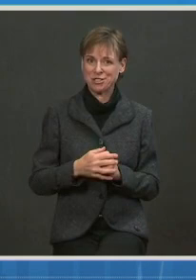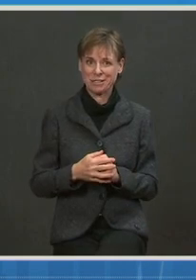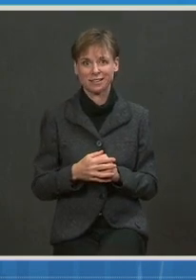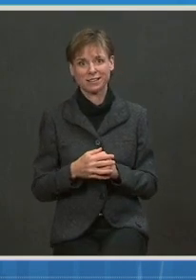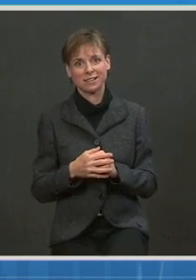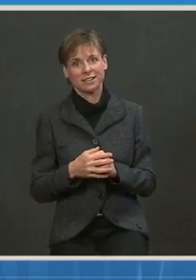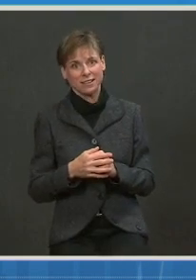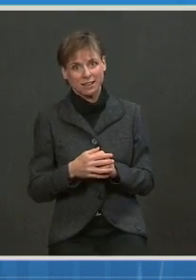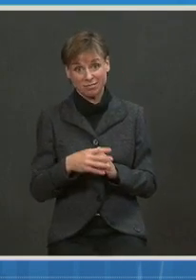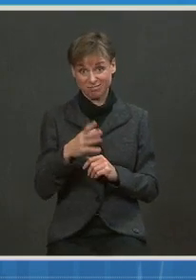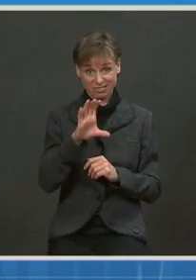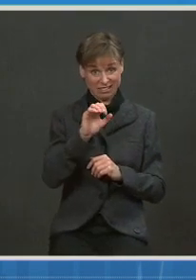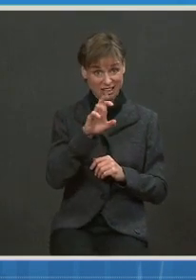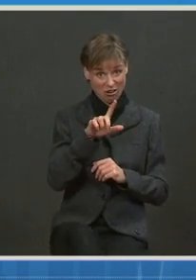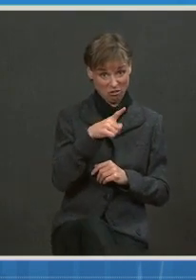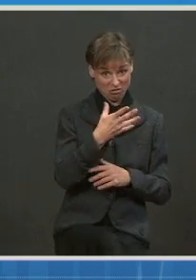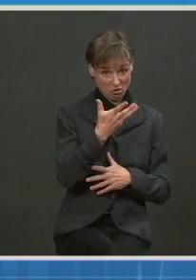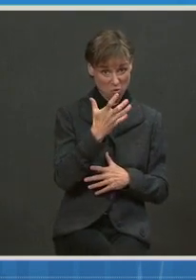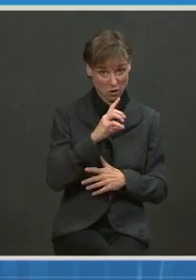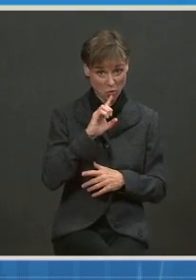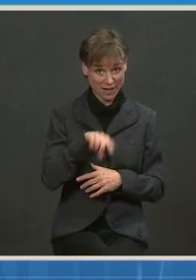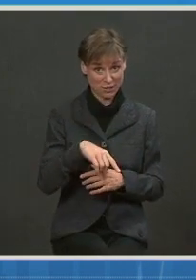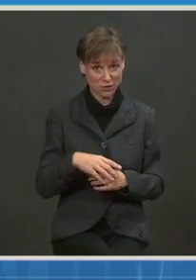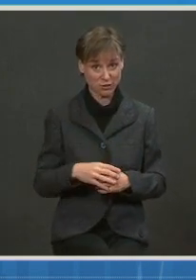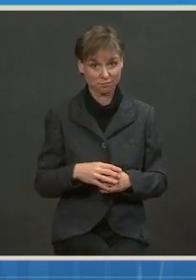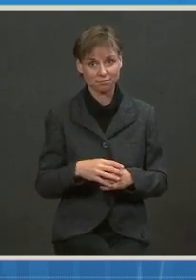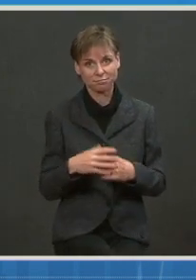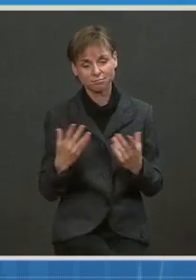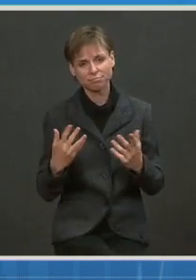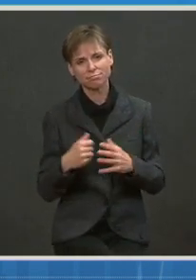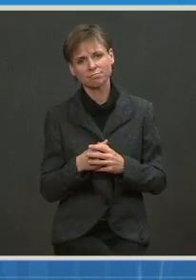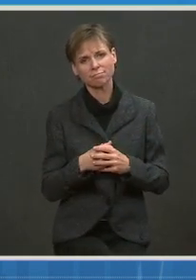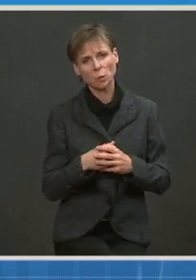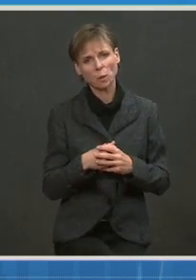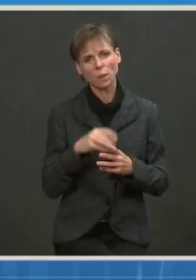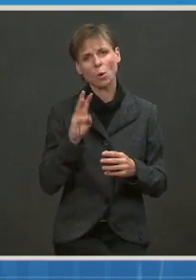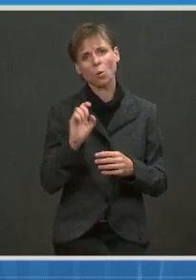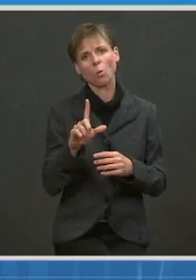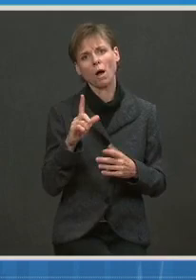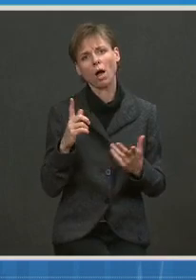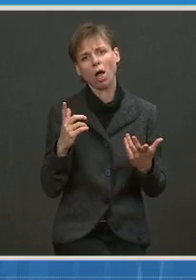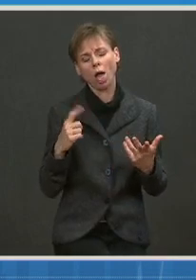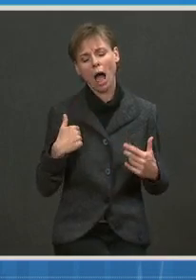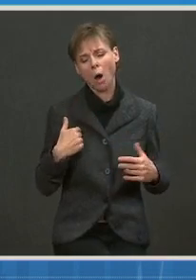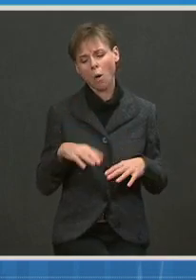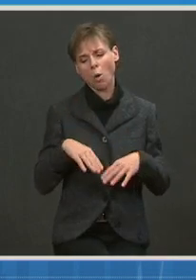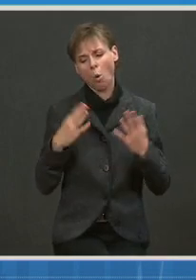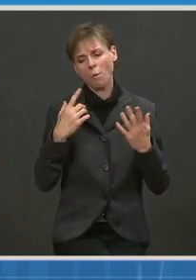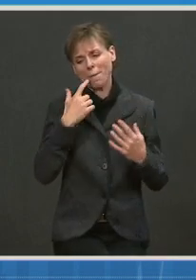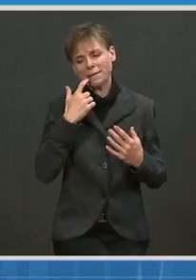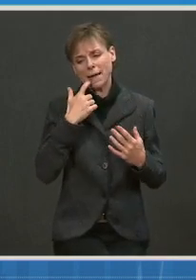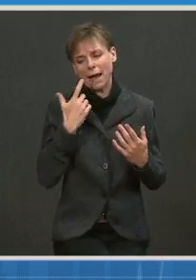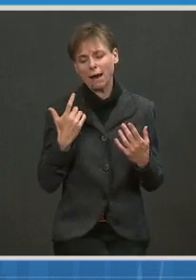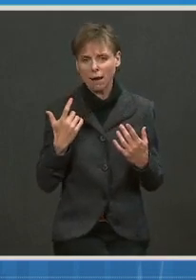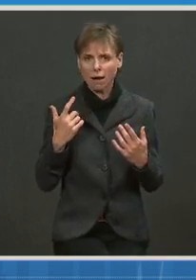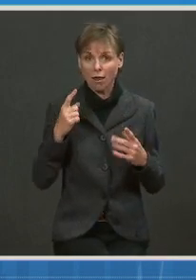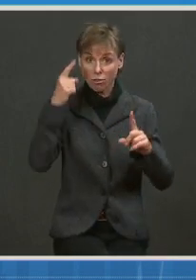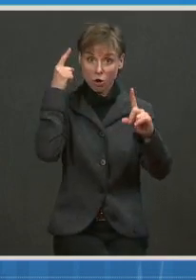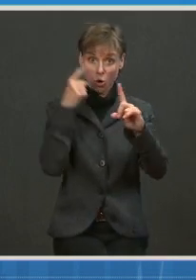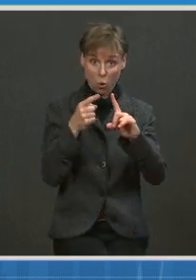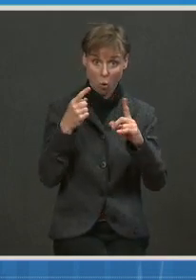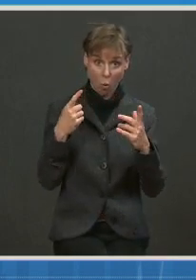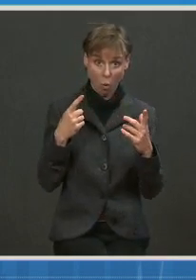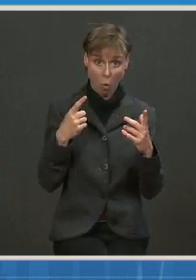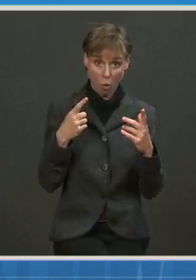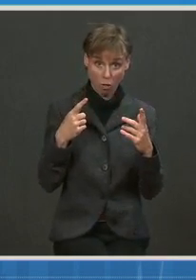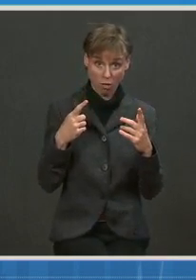that. Carol, is that something you want to start with? Yeah, let me just start by saying that our goal from the front end